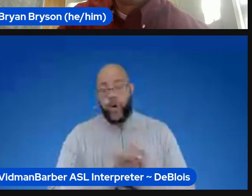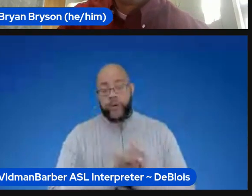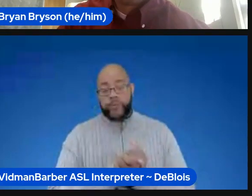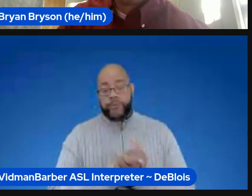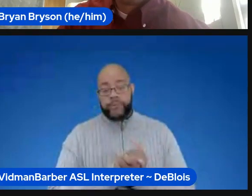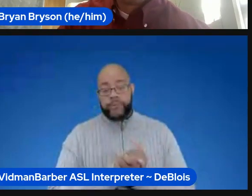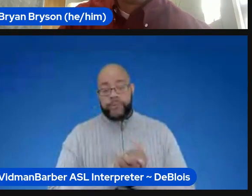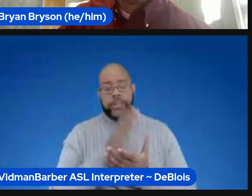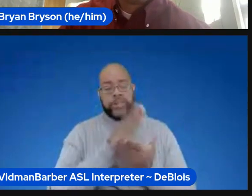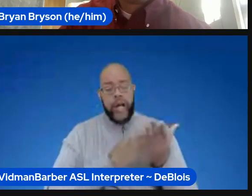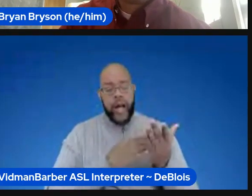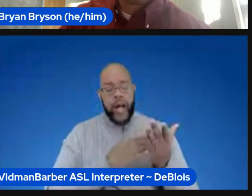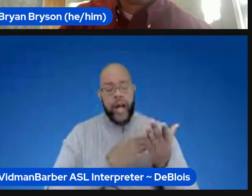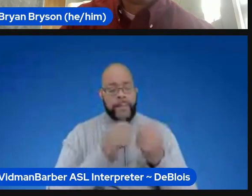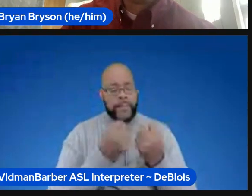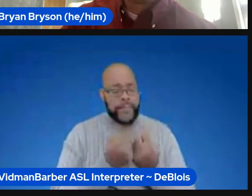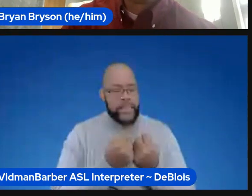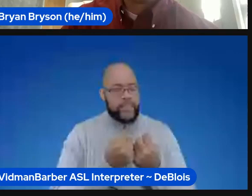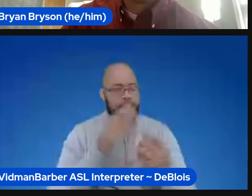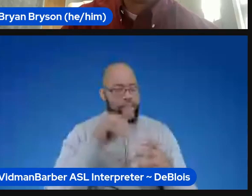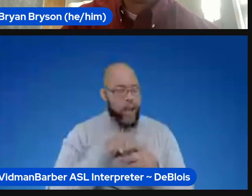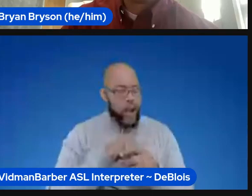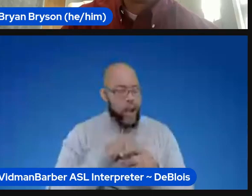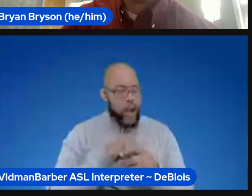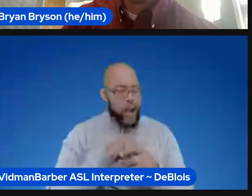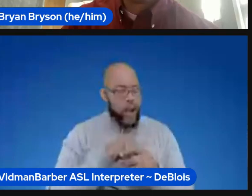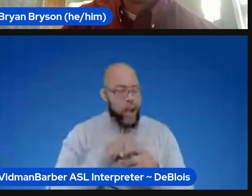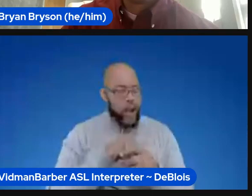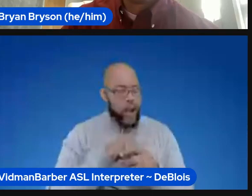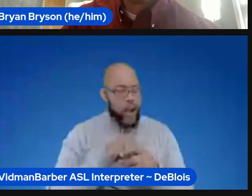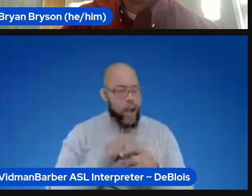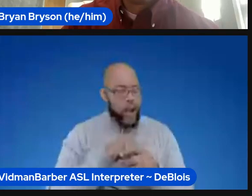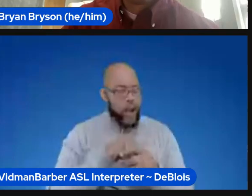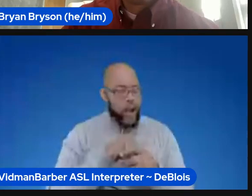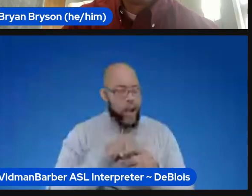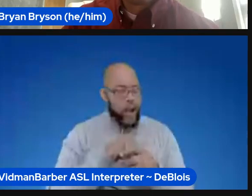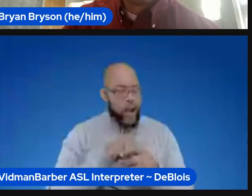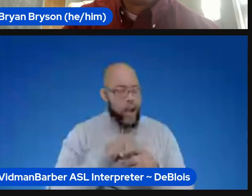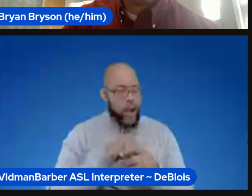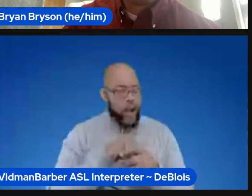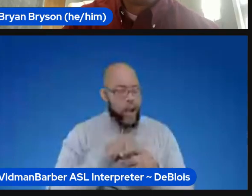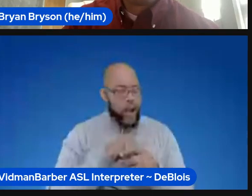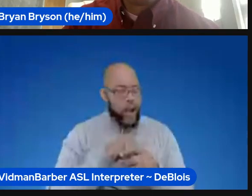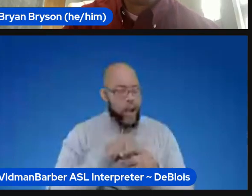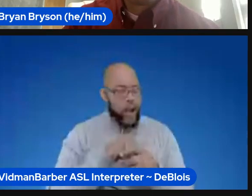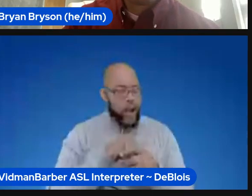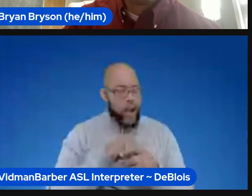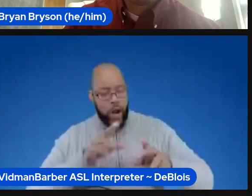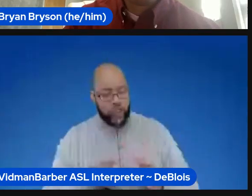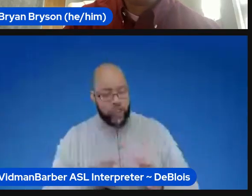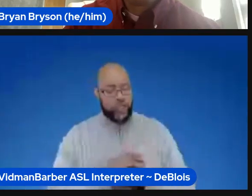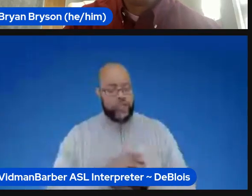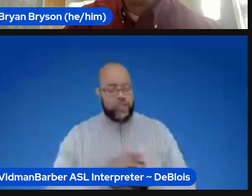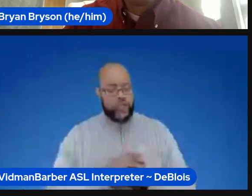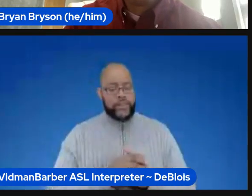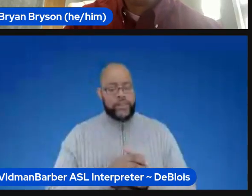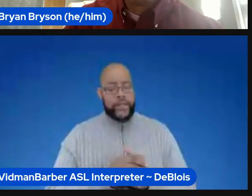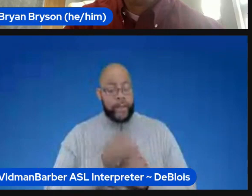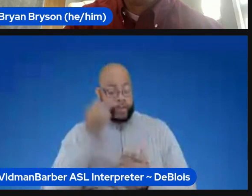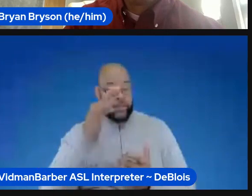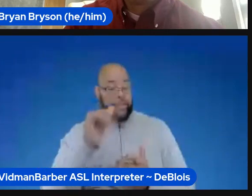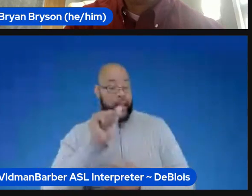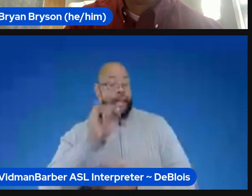other teams have been able to stratify groups of responders and non-responders thanks to